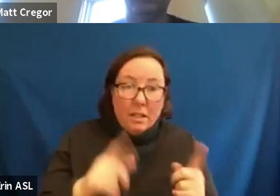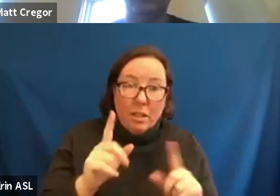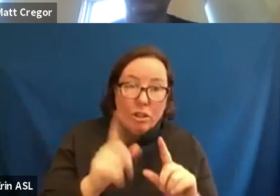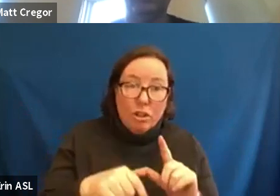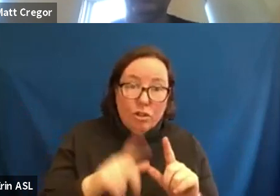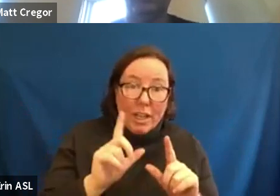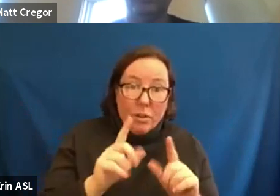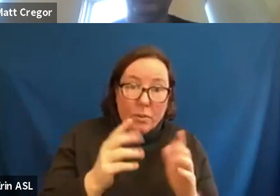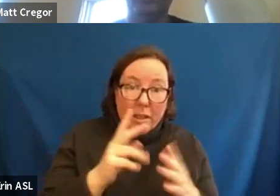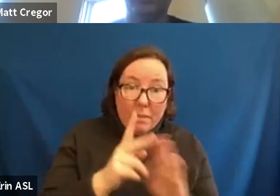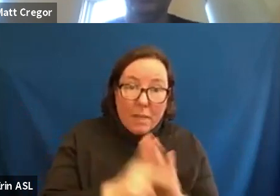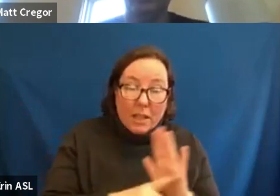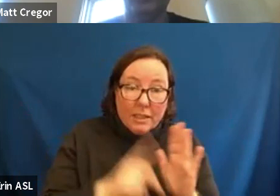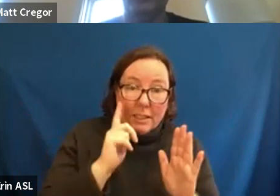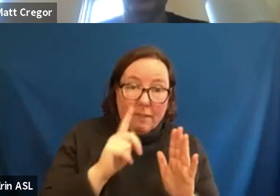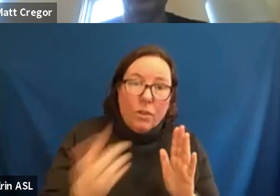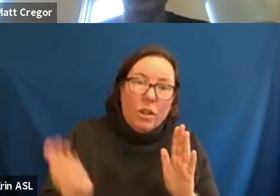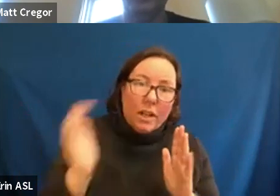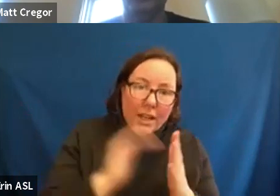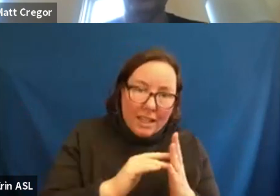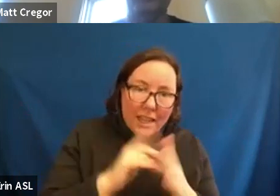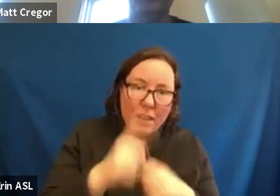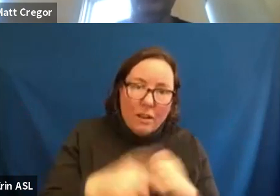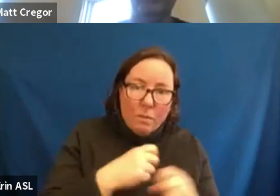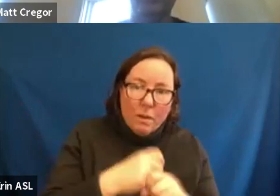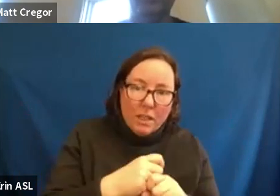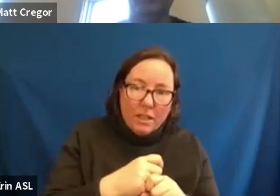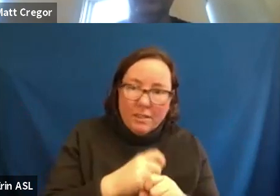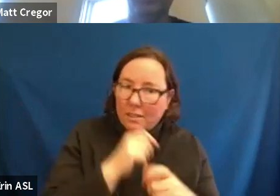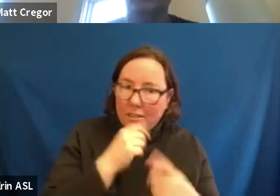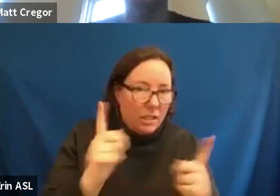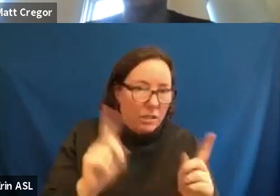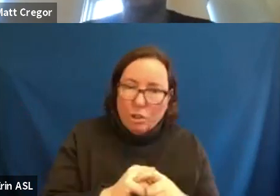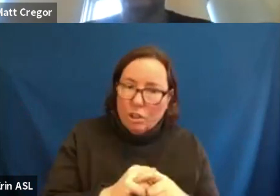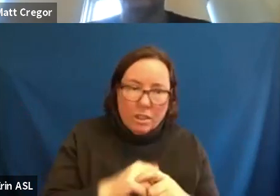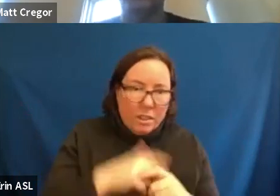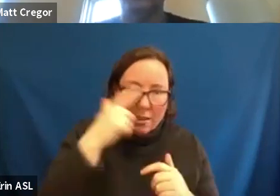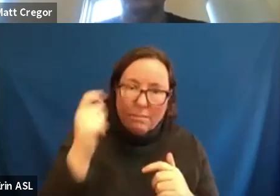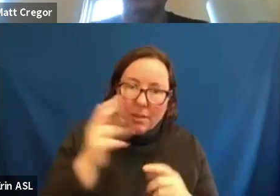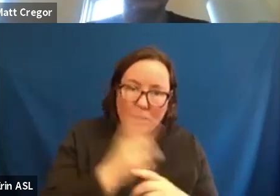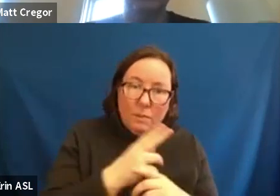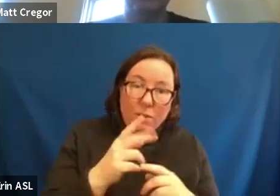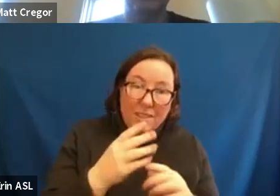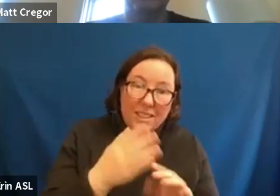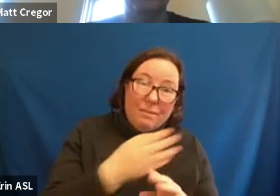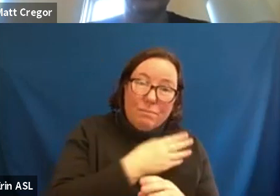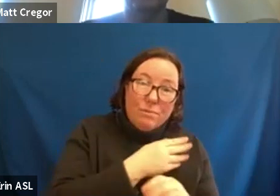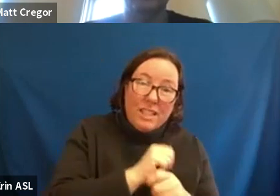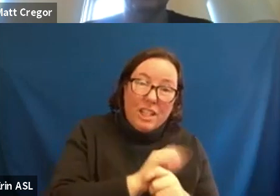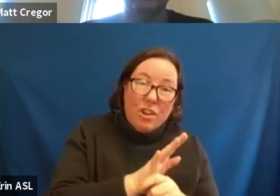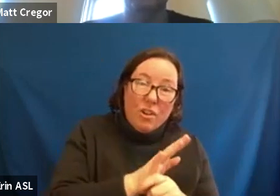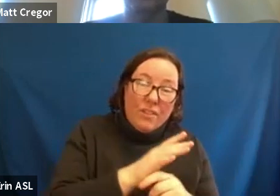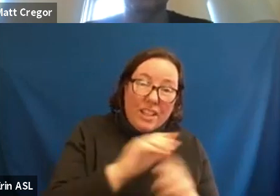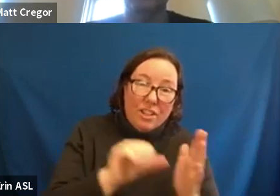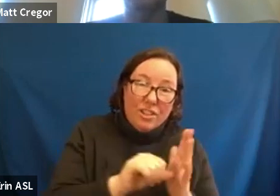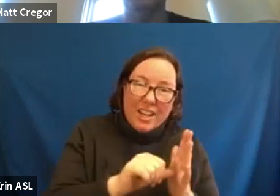the policy for another year hypothetically also does not work, considering that we were using pre-COVID grades, which